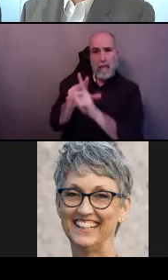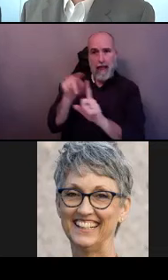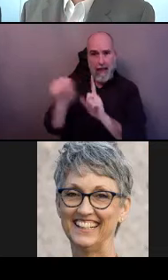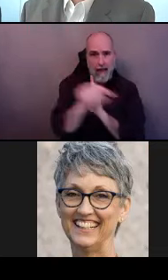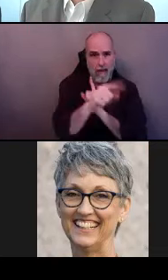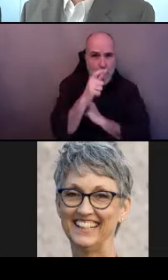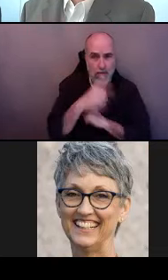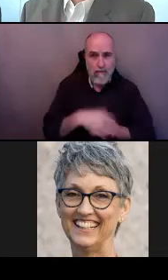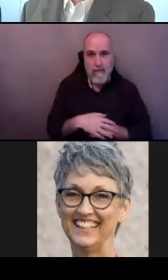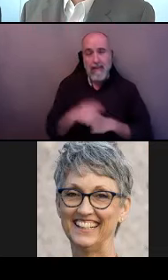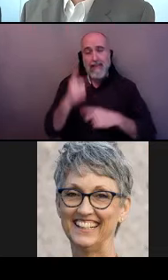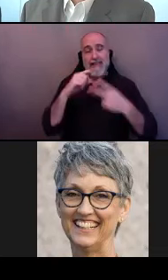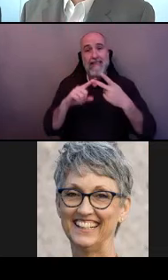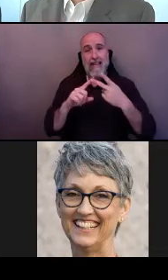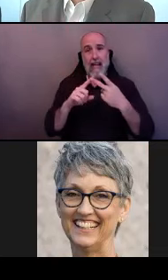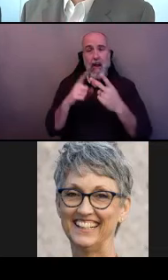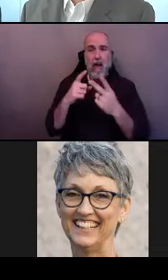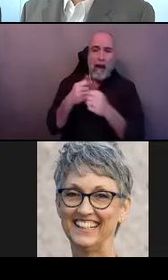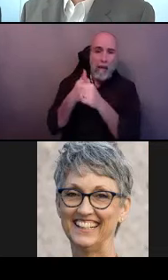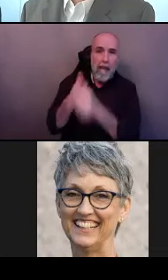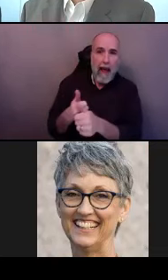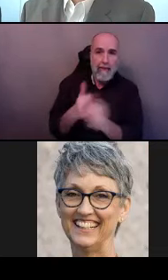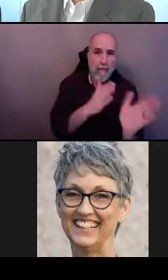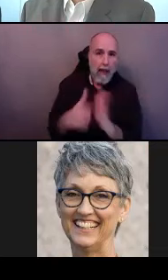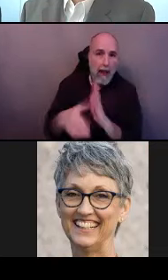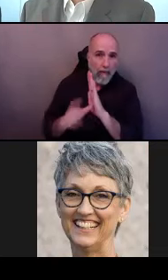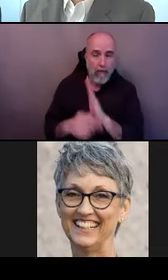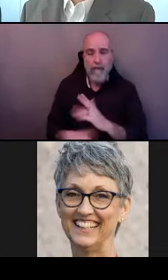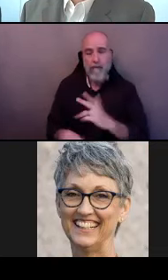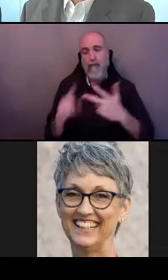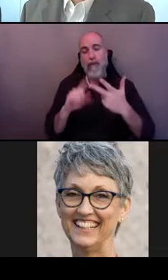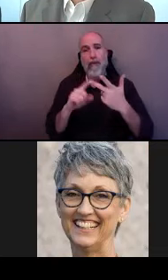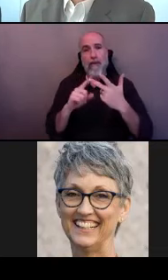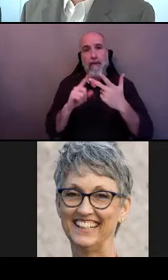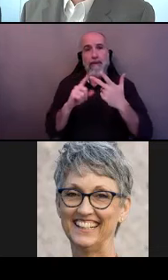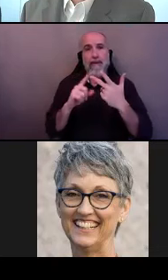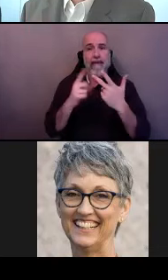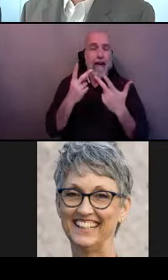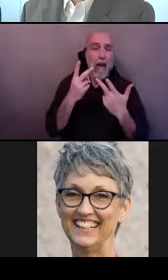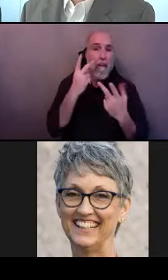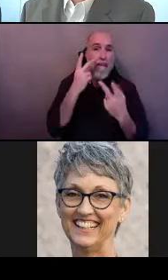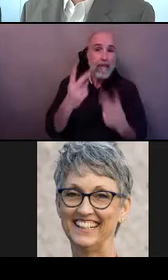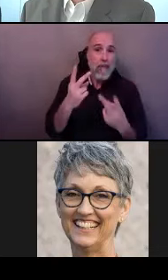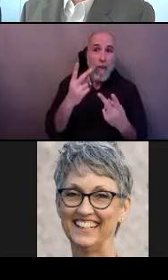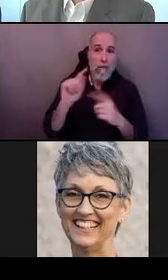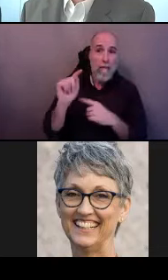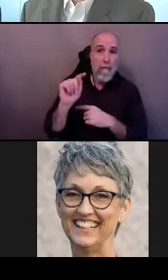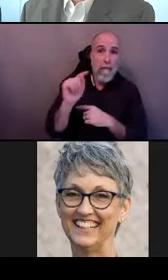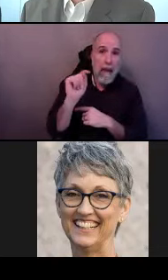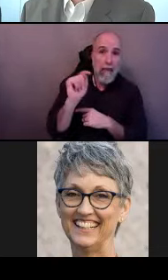the second, compliance required at plan review. Third, visible bathrooms. Fourth, visible light